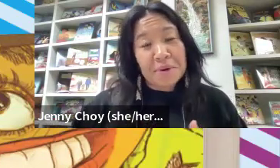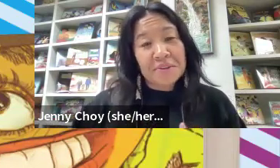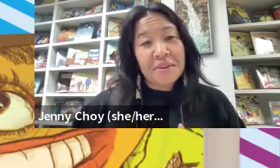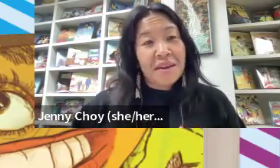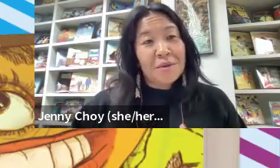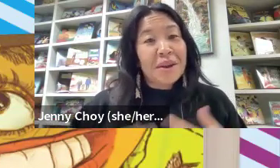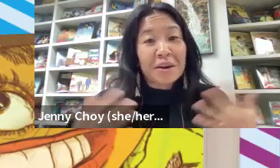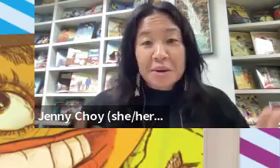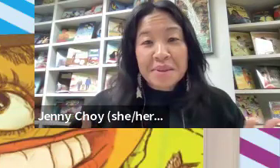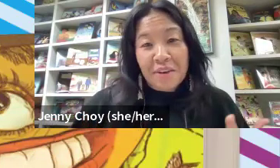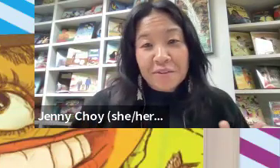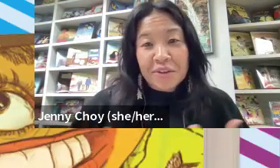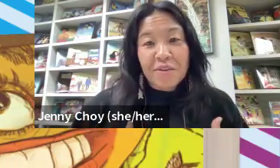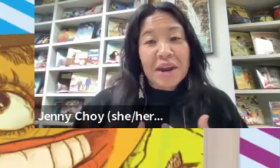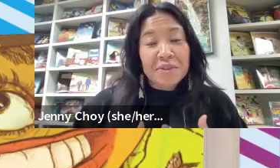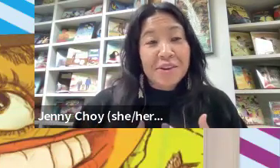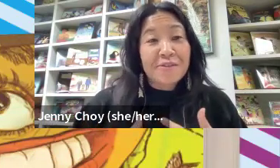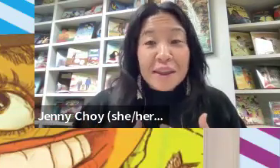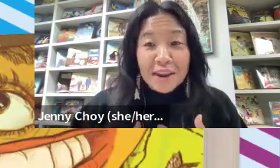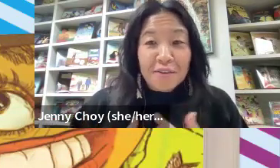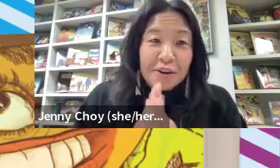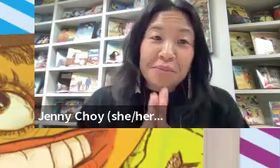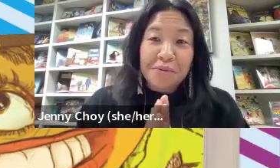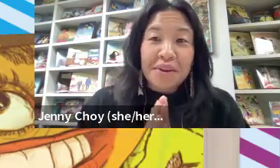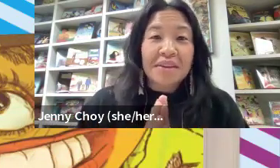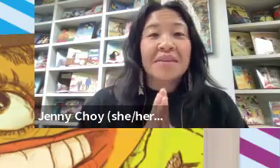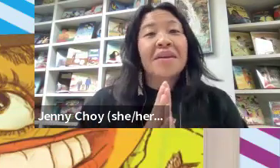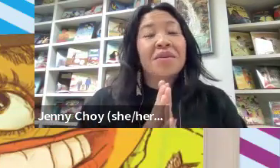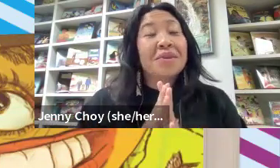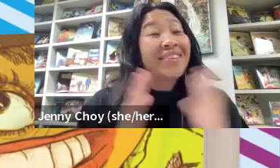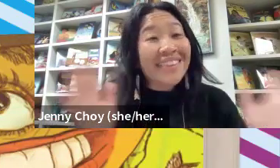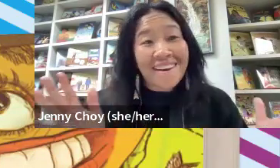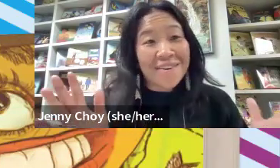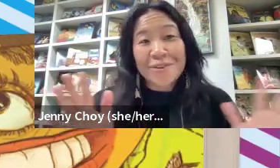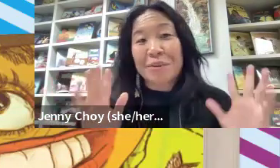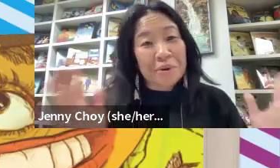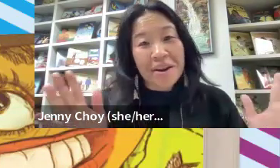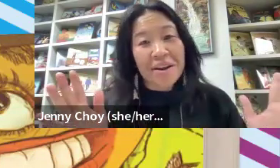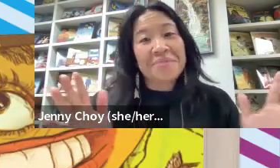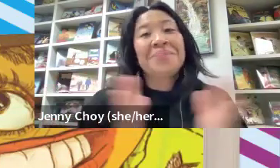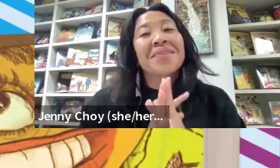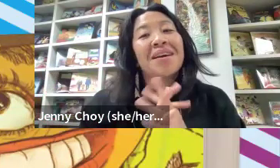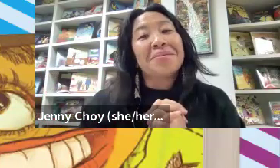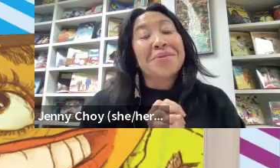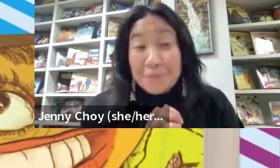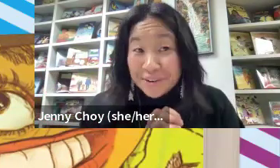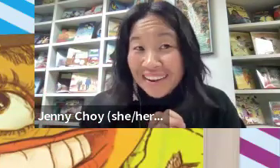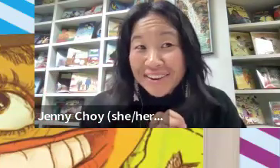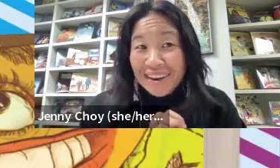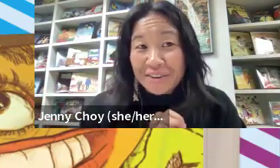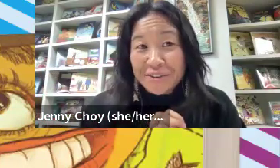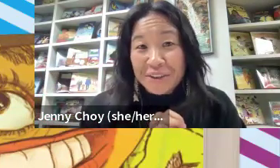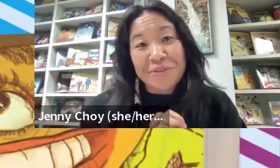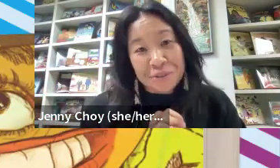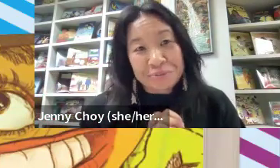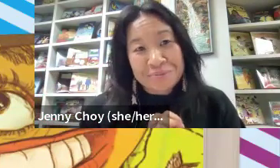board members. We are incredibly grateful to everyone out there defending our freedom to read. We see y'all, we support y'all. We hope you're taking